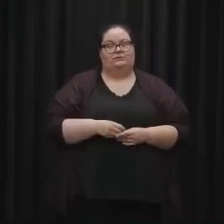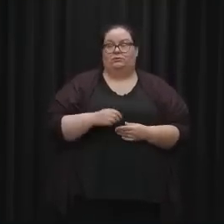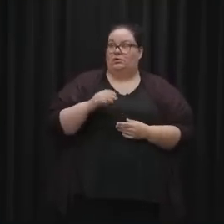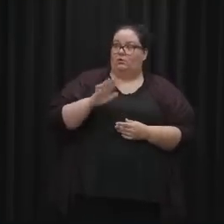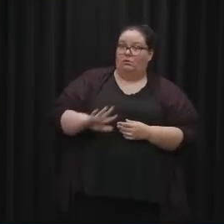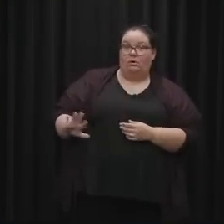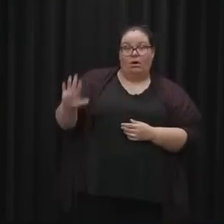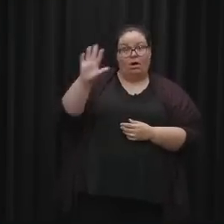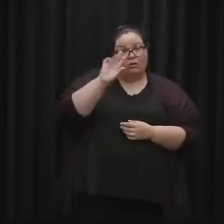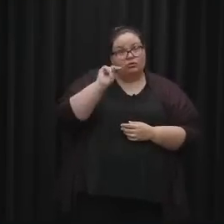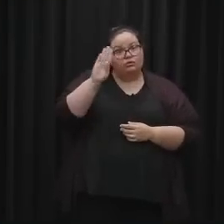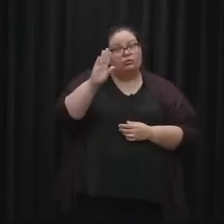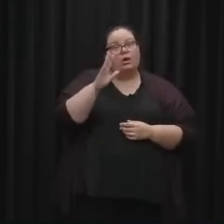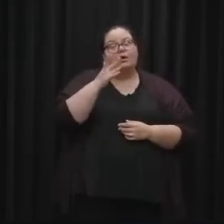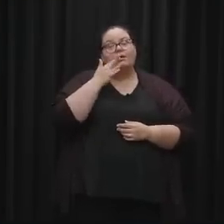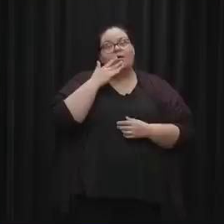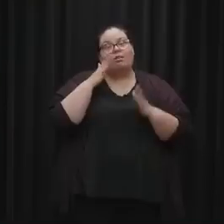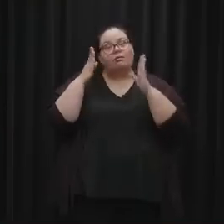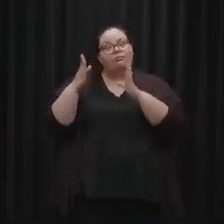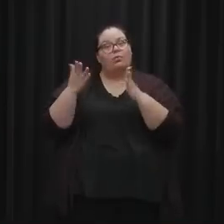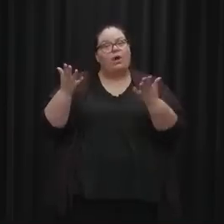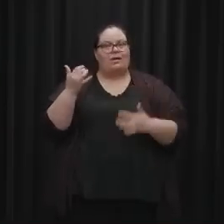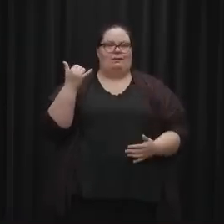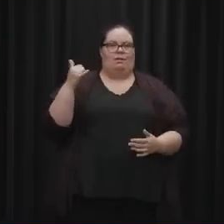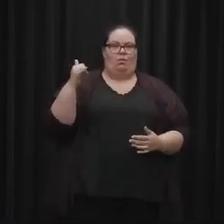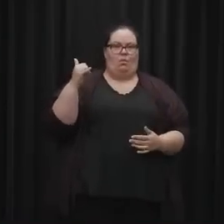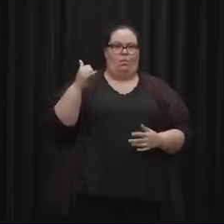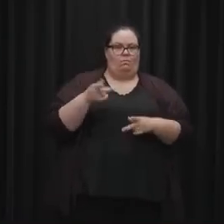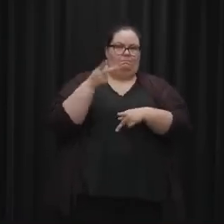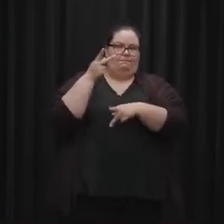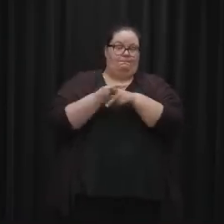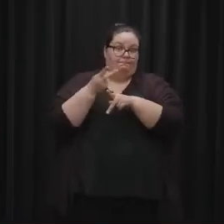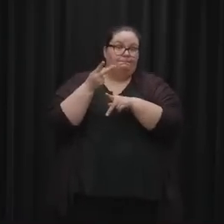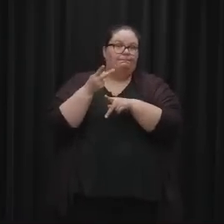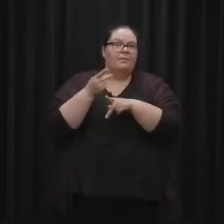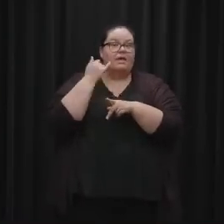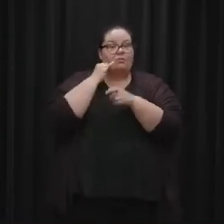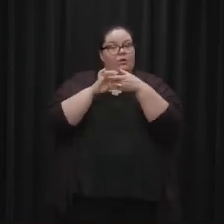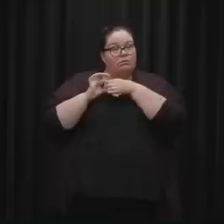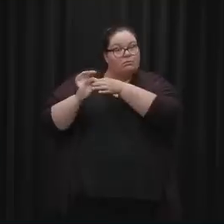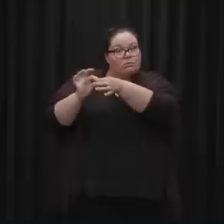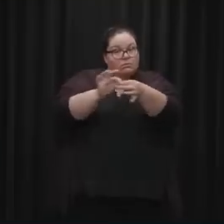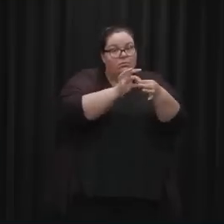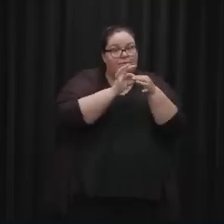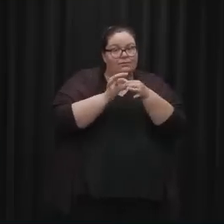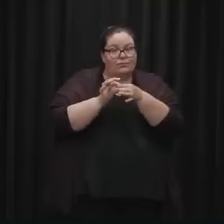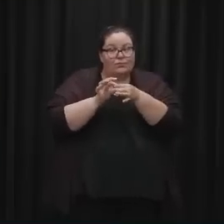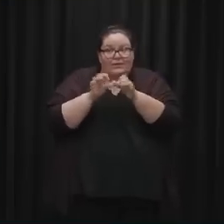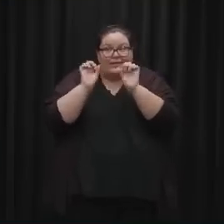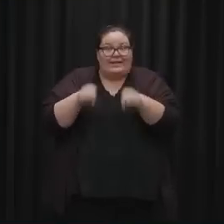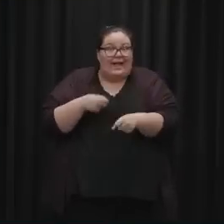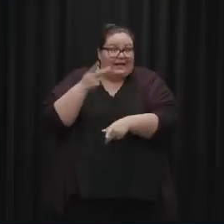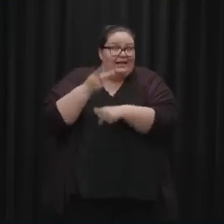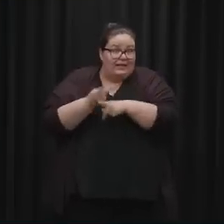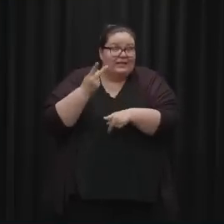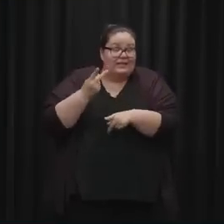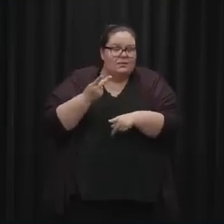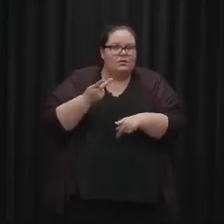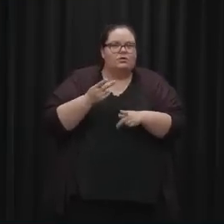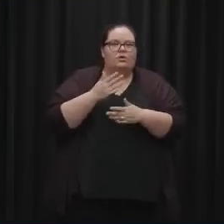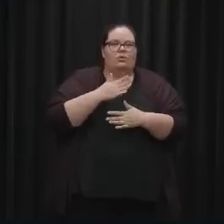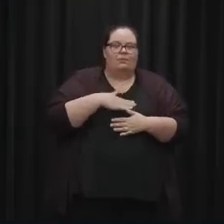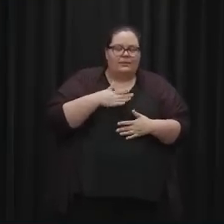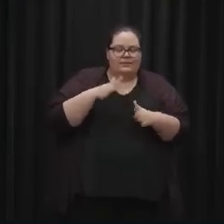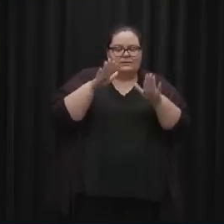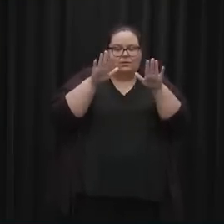All of New Brunswick is in the yellow level of recovery, and if we continue to work together, we can keep it there. So just remember to